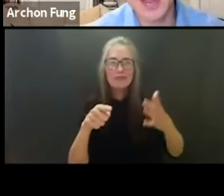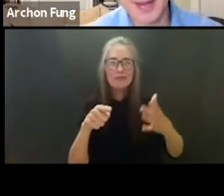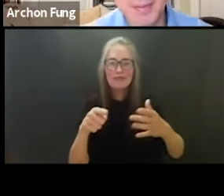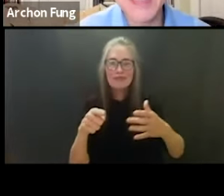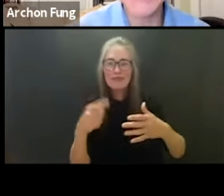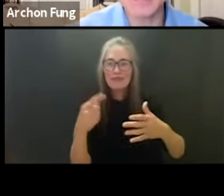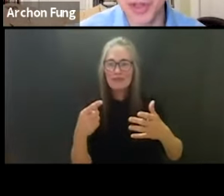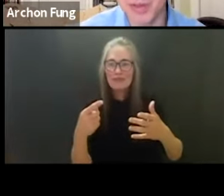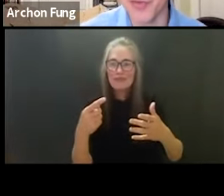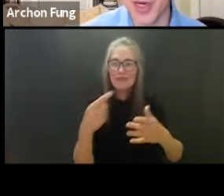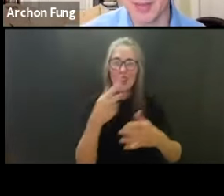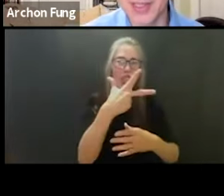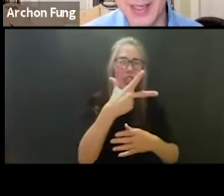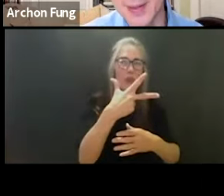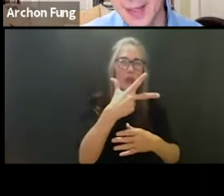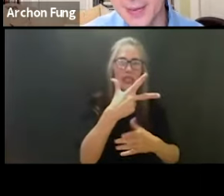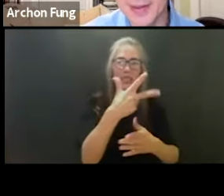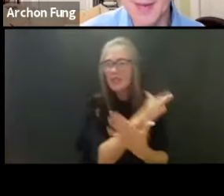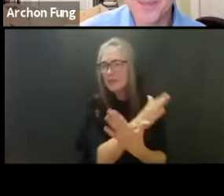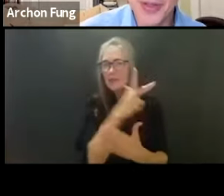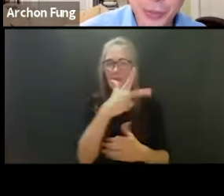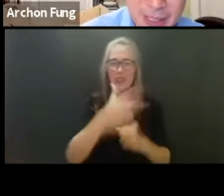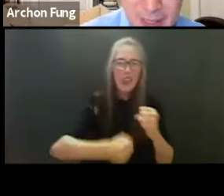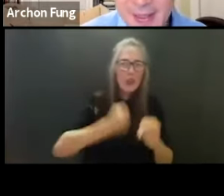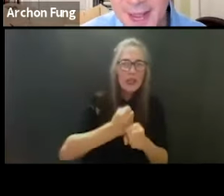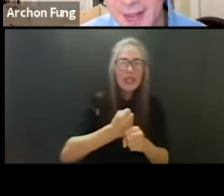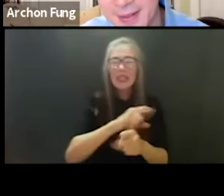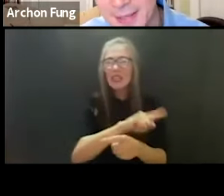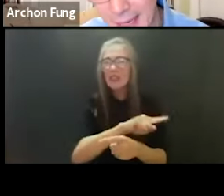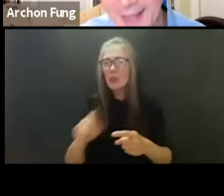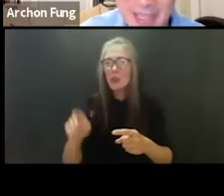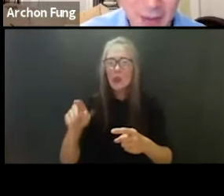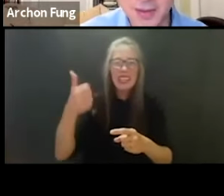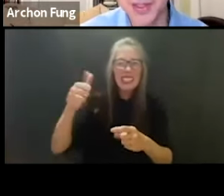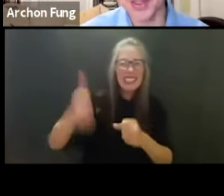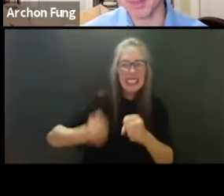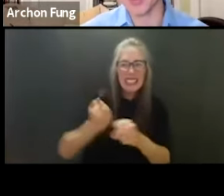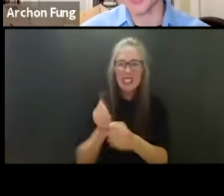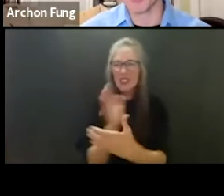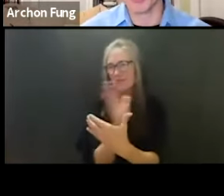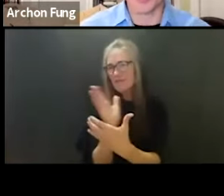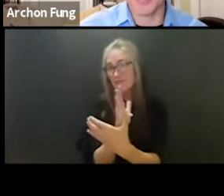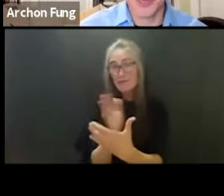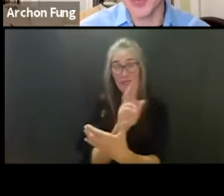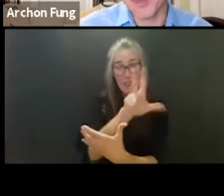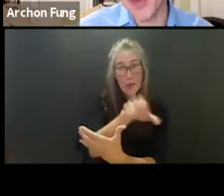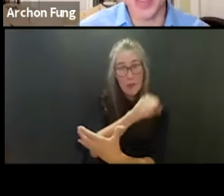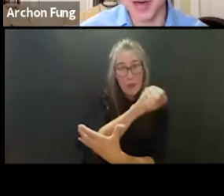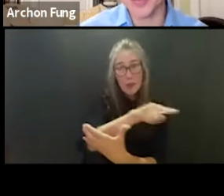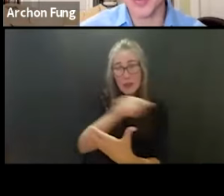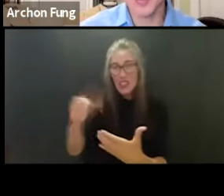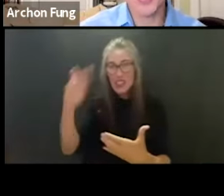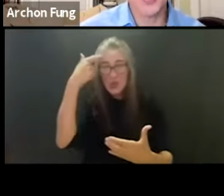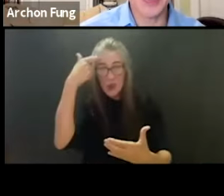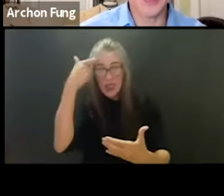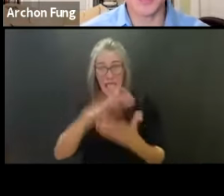in in the medium term frame, say, in the next three to eight years, just to put a number on it, three to 10